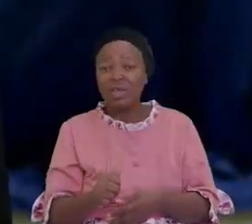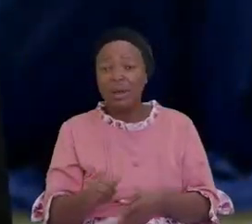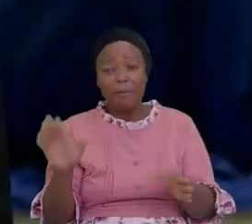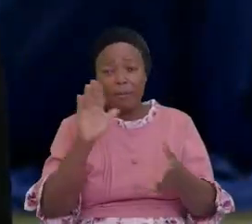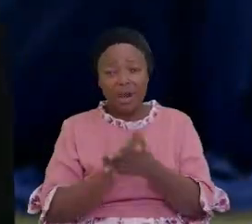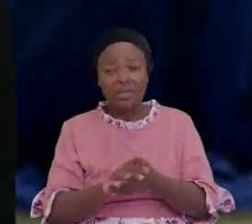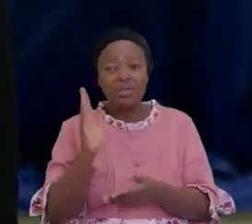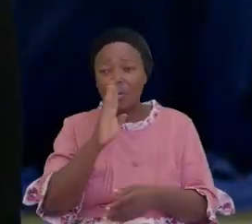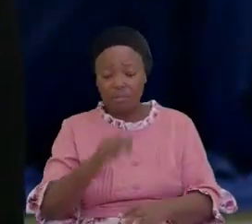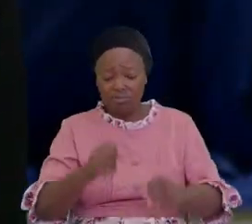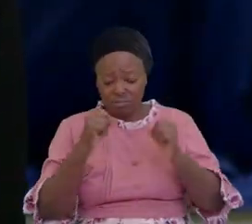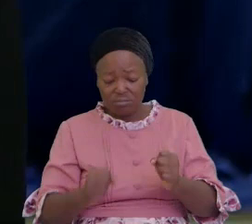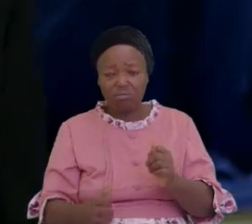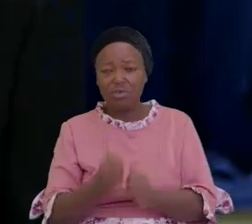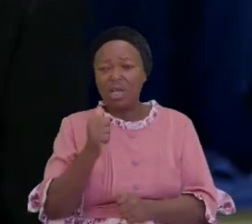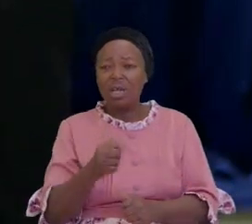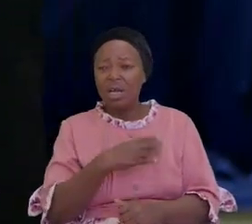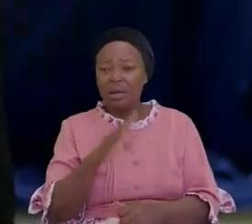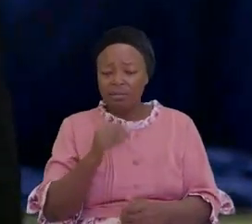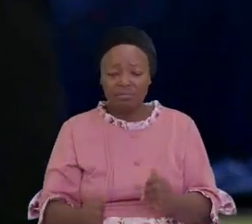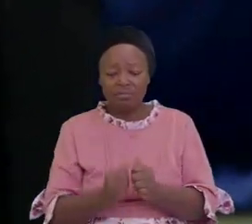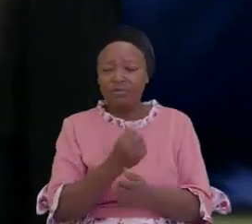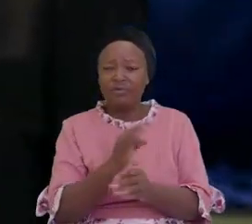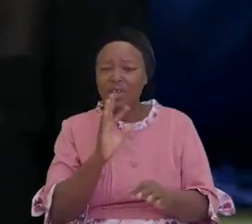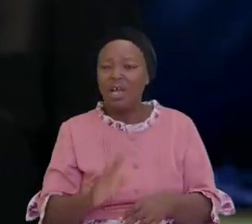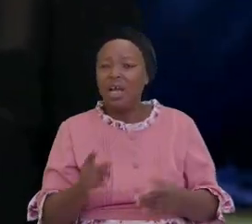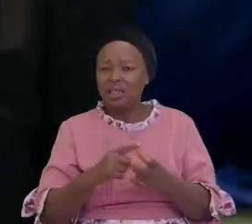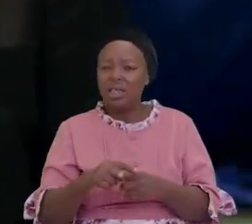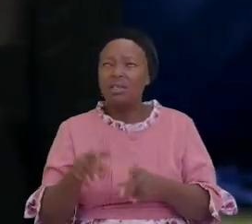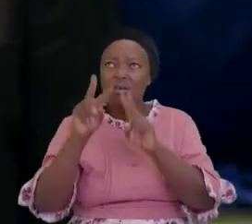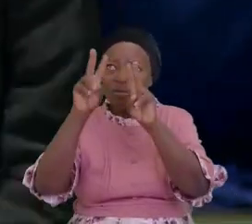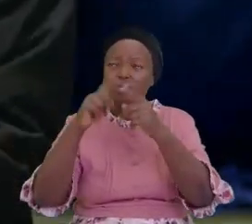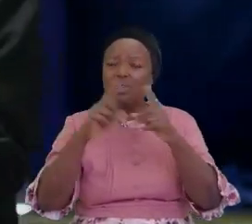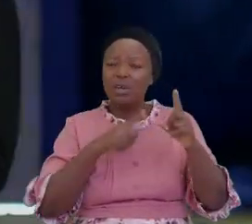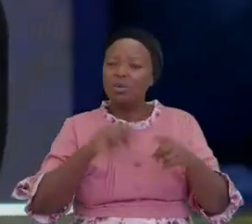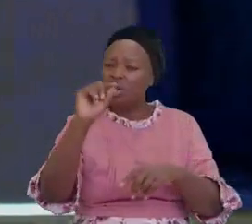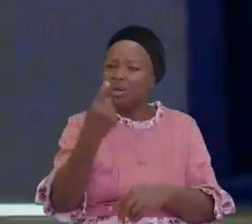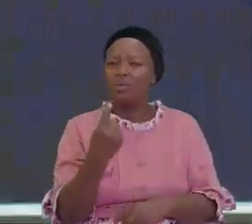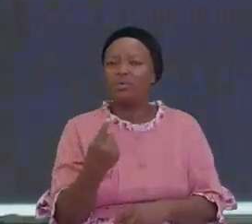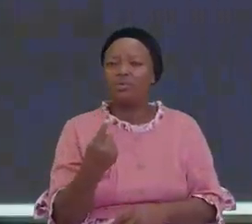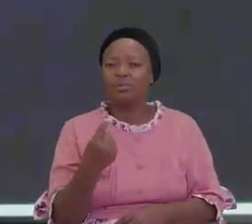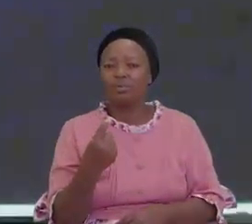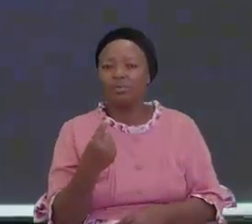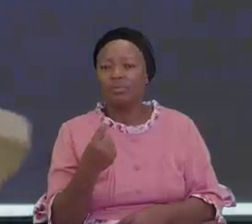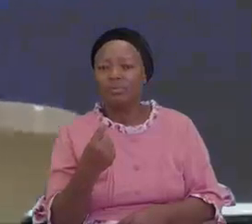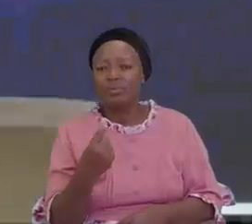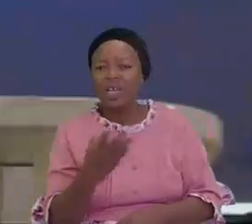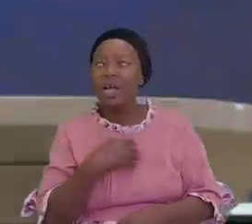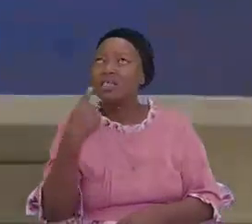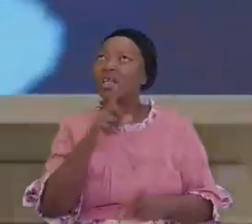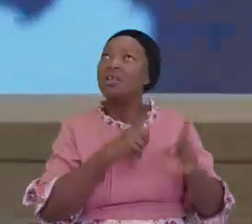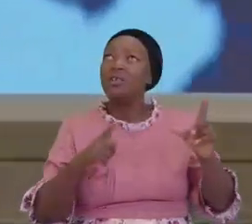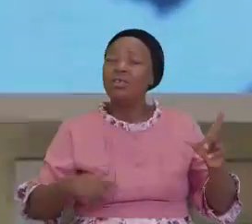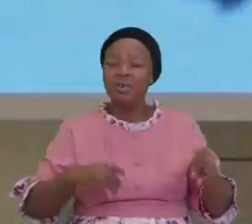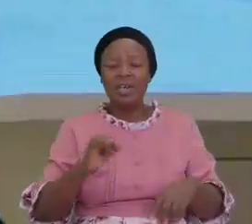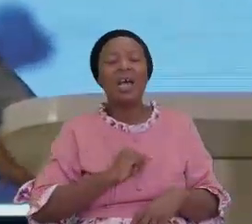You'll be freer. And you should look unto the Lord alone. And say, Lord, I